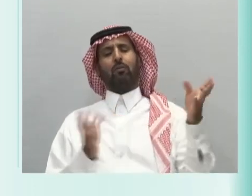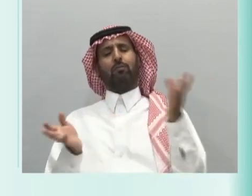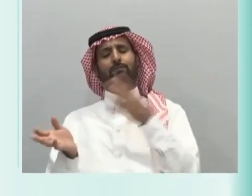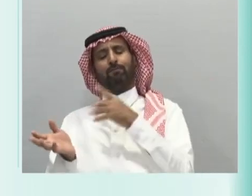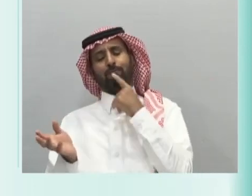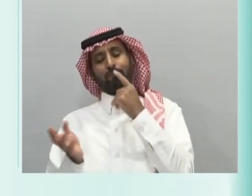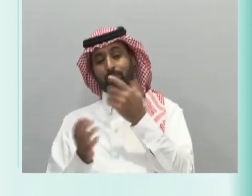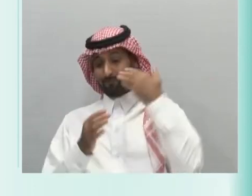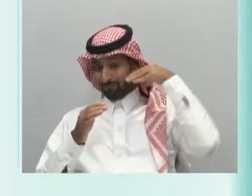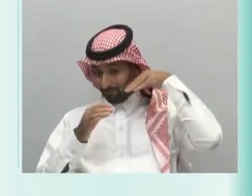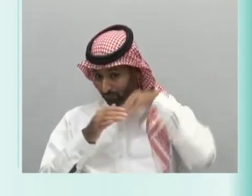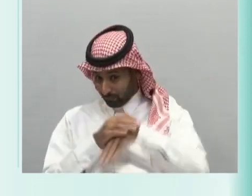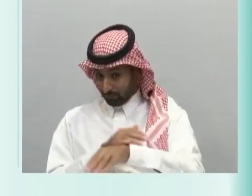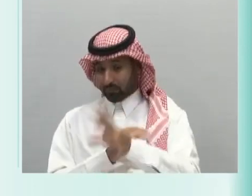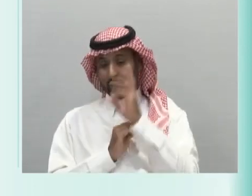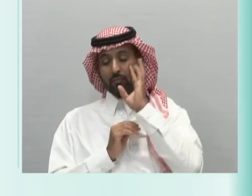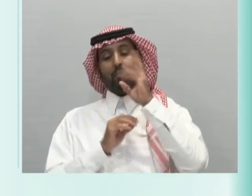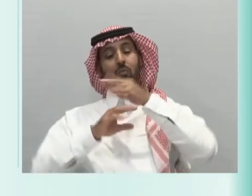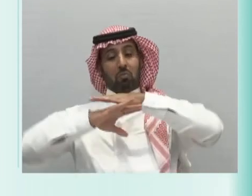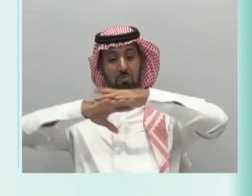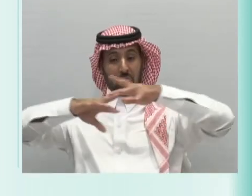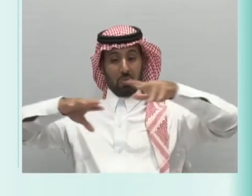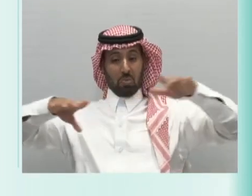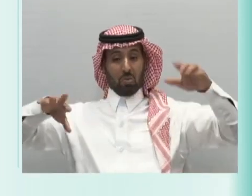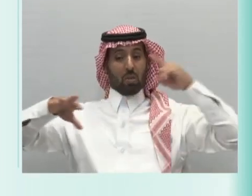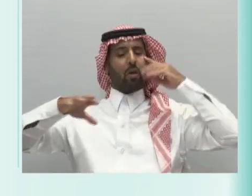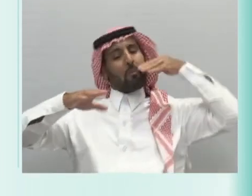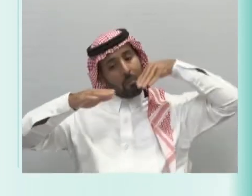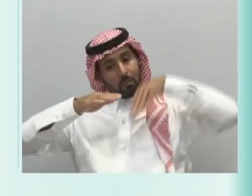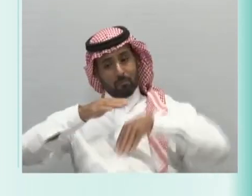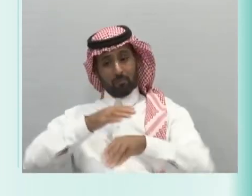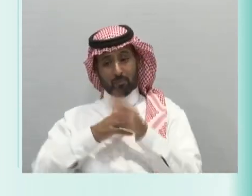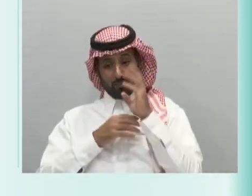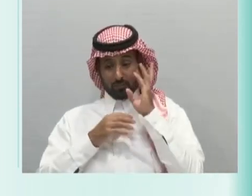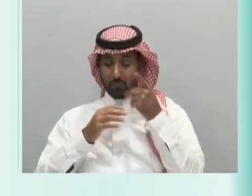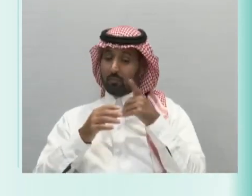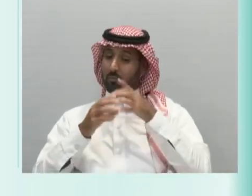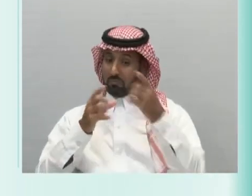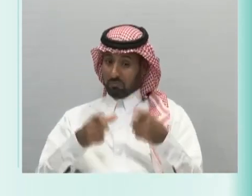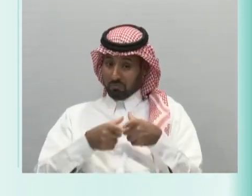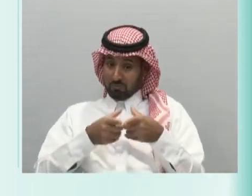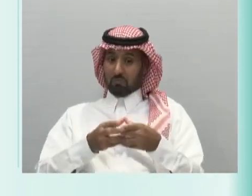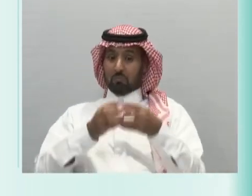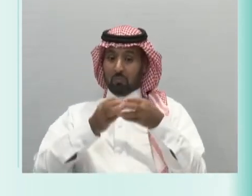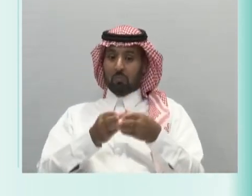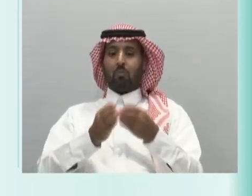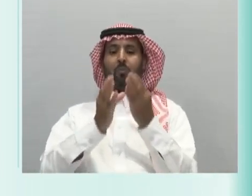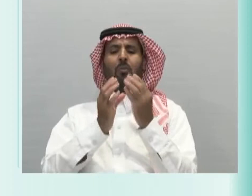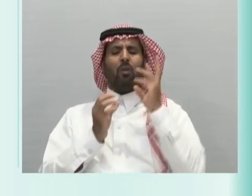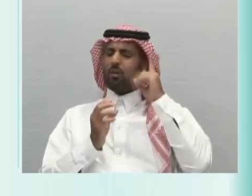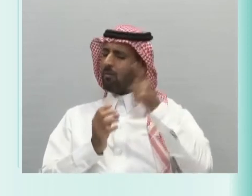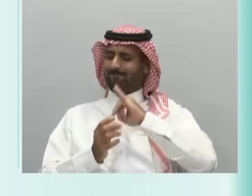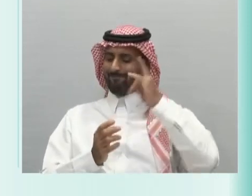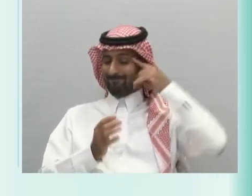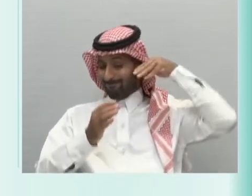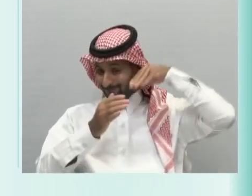Joel's undersea lodge. Do they take boat or dive? No, they dive. So the statement here is false. So the